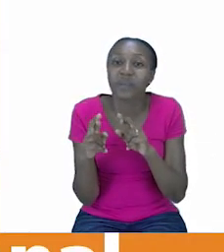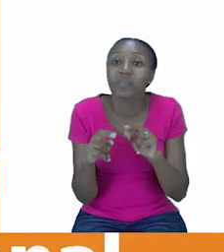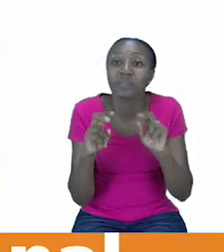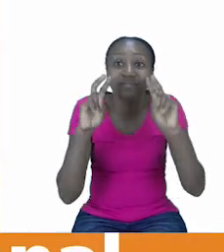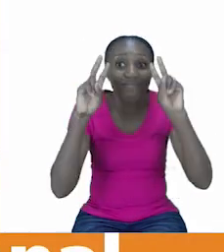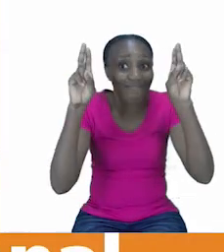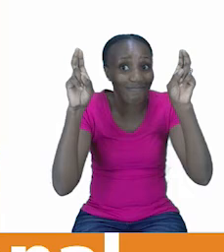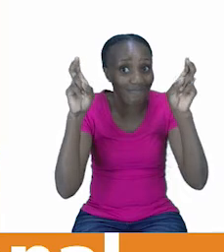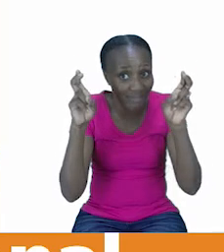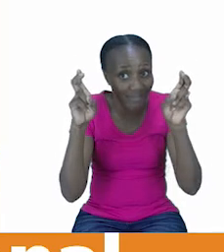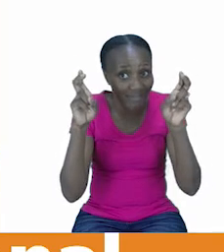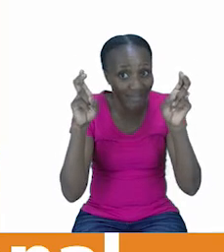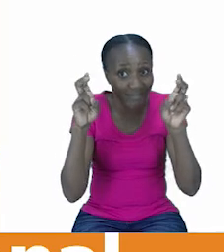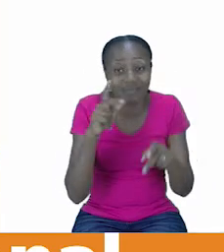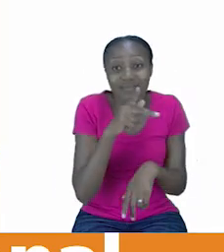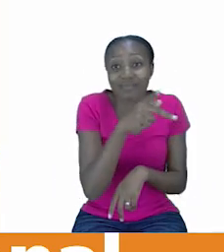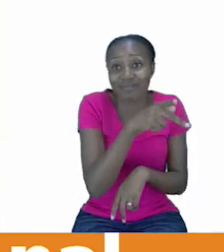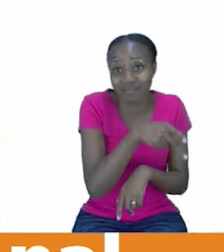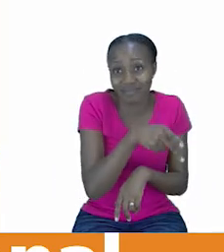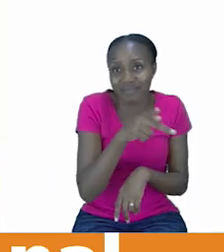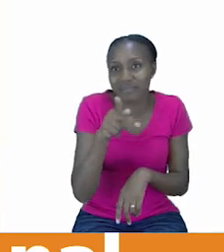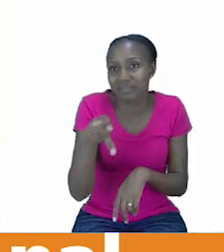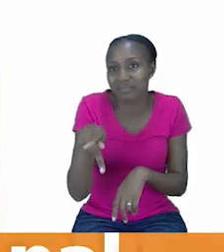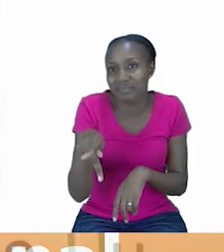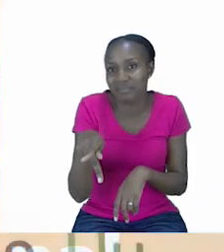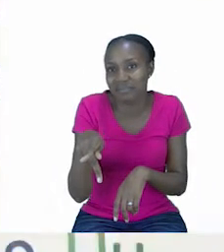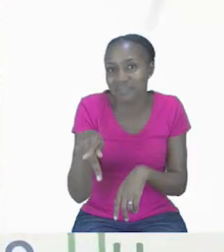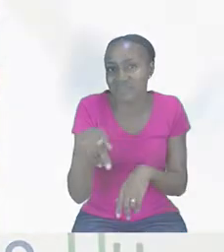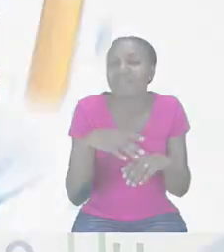is all about personal pronouns.